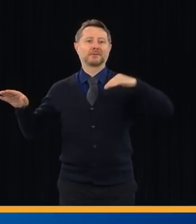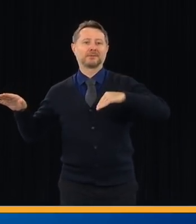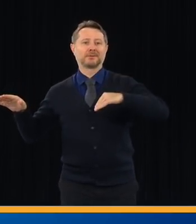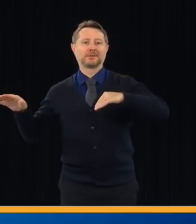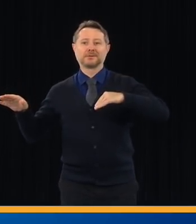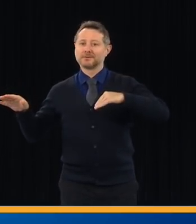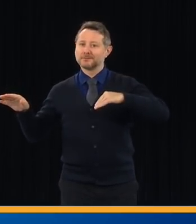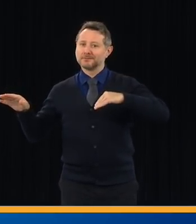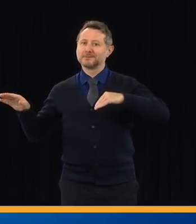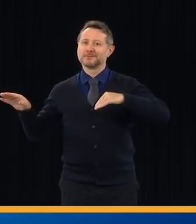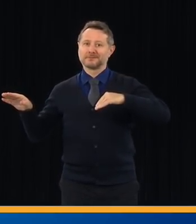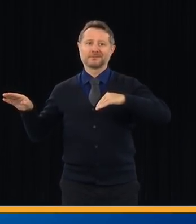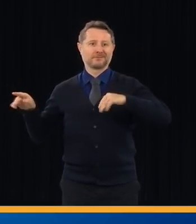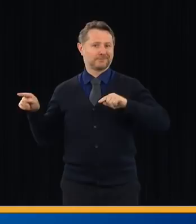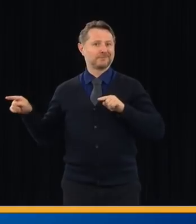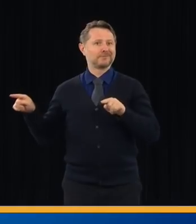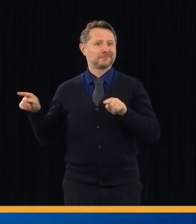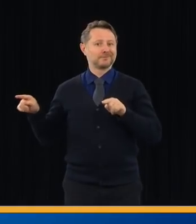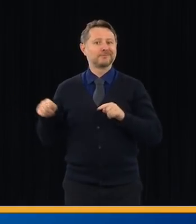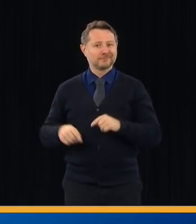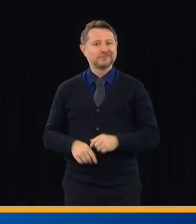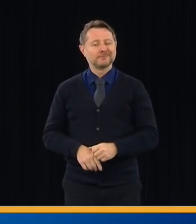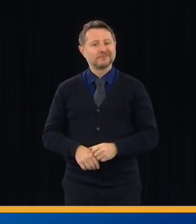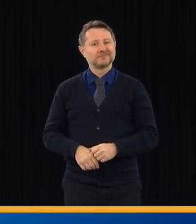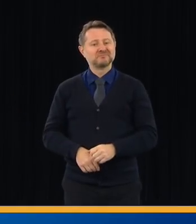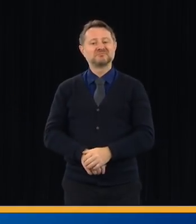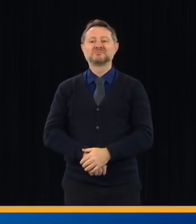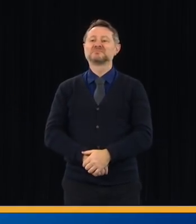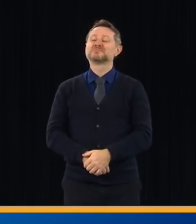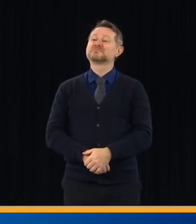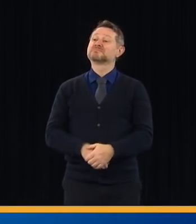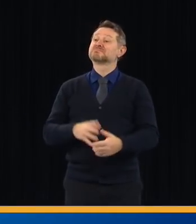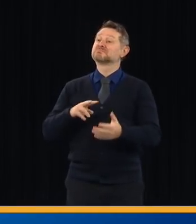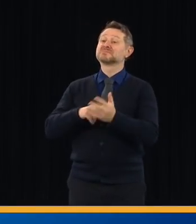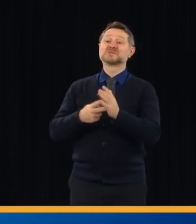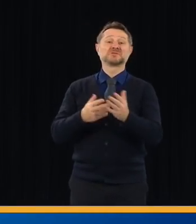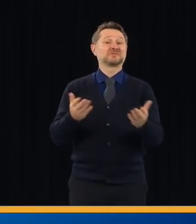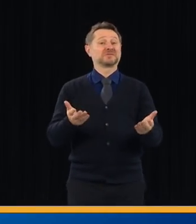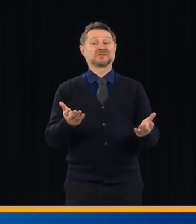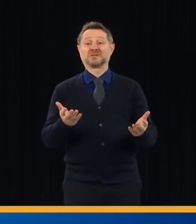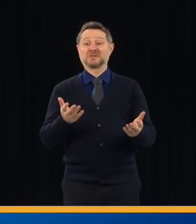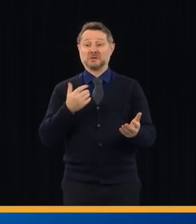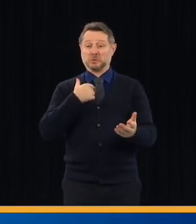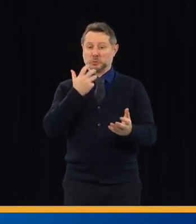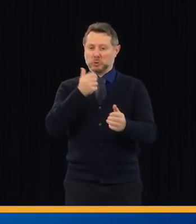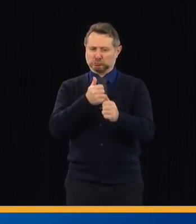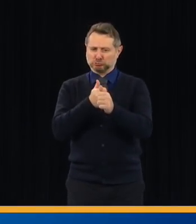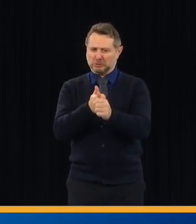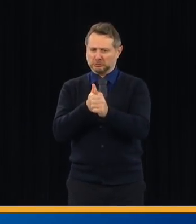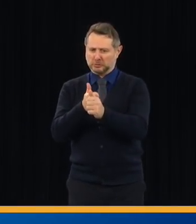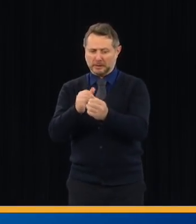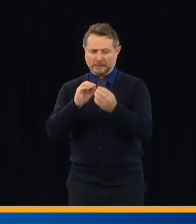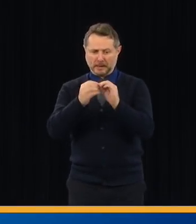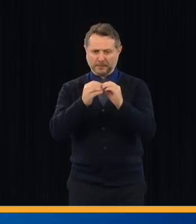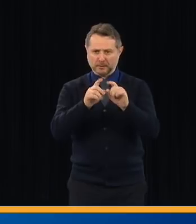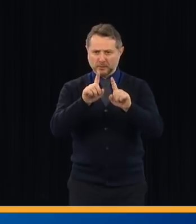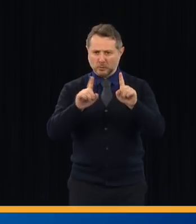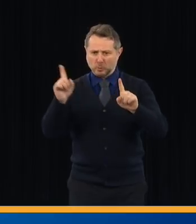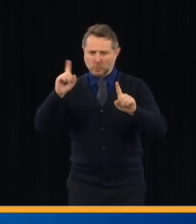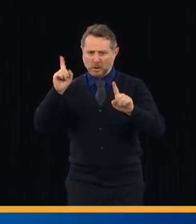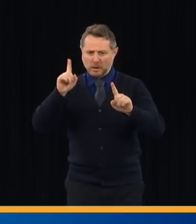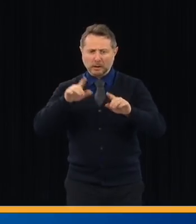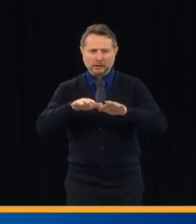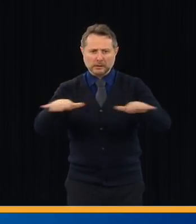within the state. For us, this is about tracking the virus, tracking the spread of the virus, and